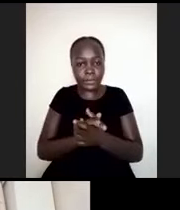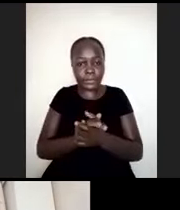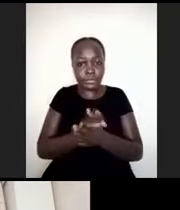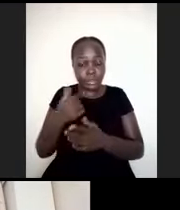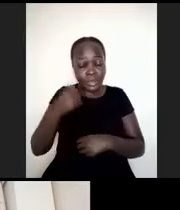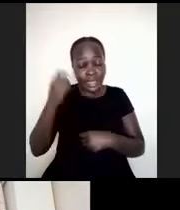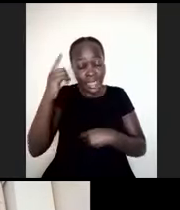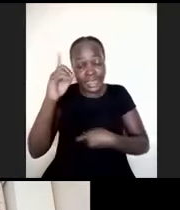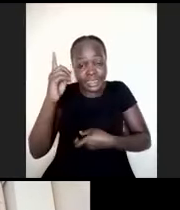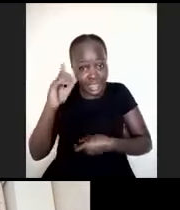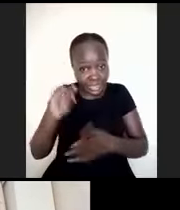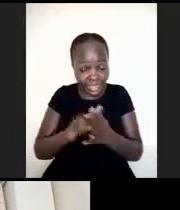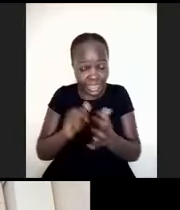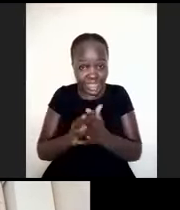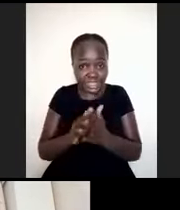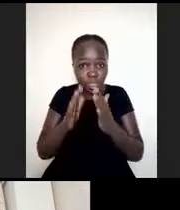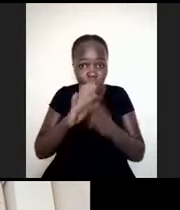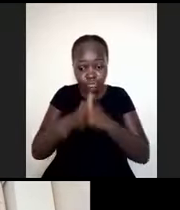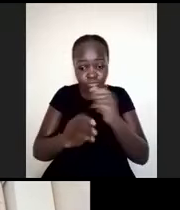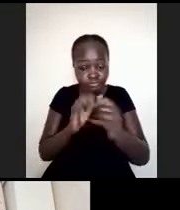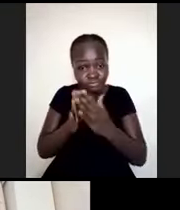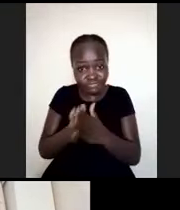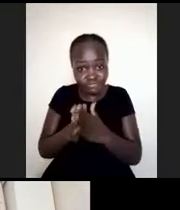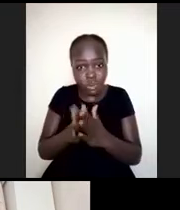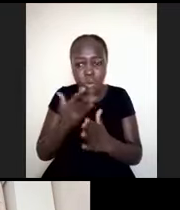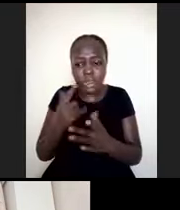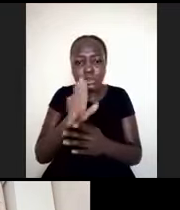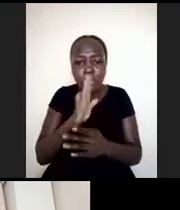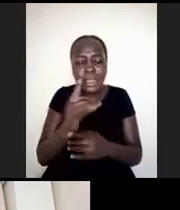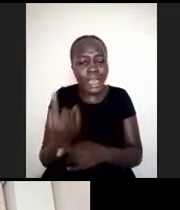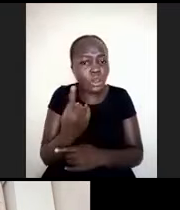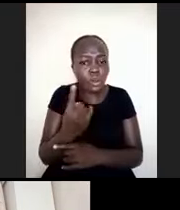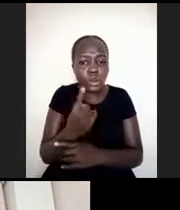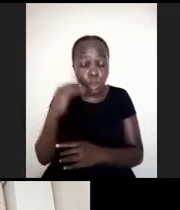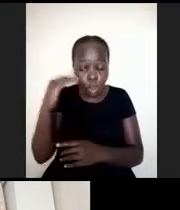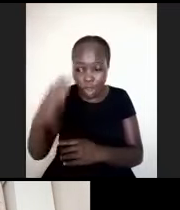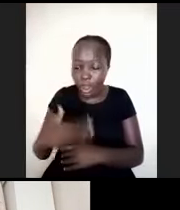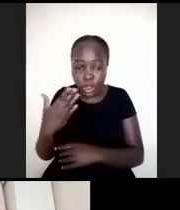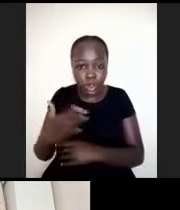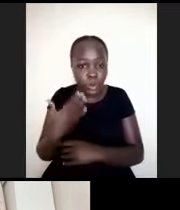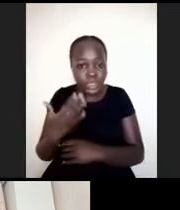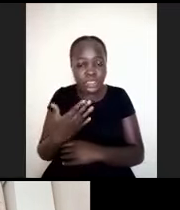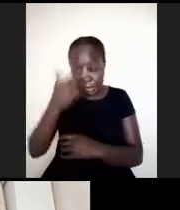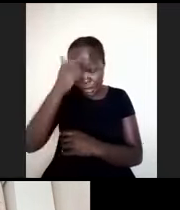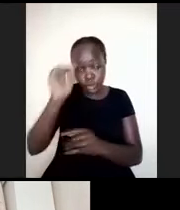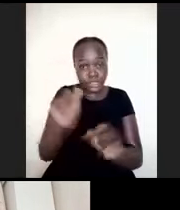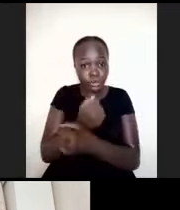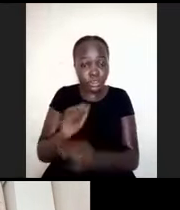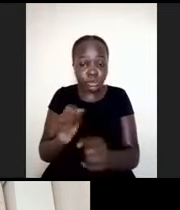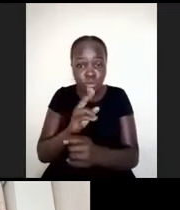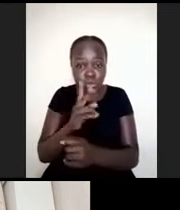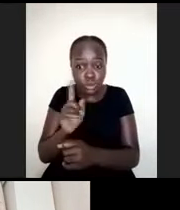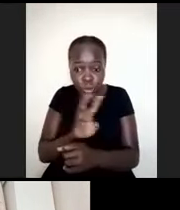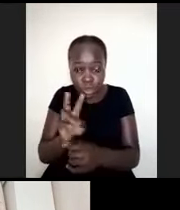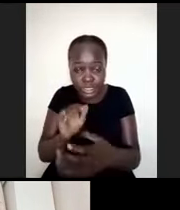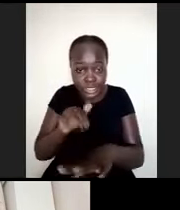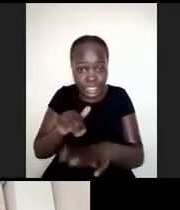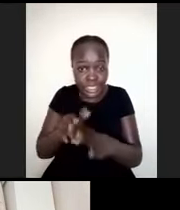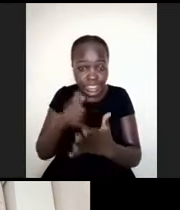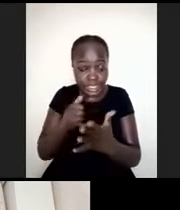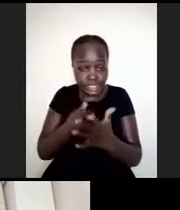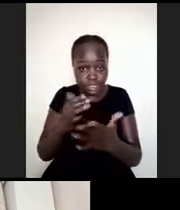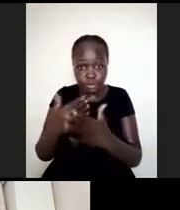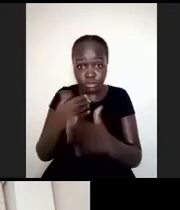pornography, it isolates you. Always keeping it, because you cannot watch it in front of people. So if you're with other